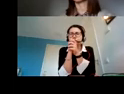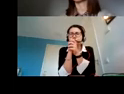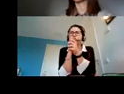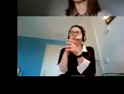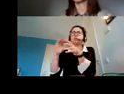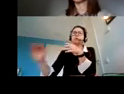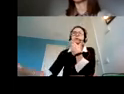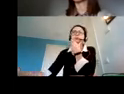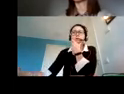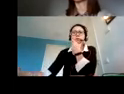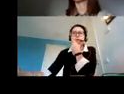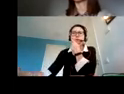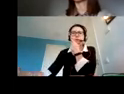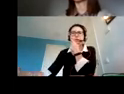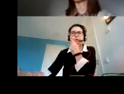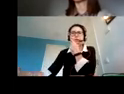are competent. So